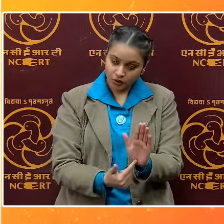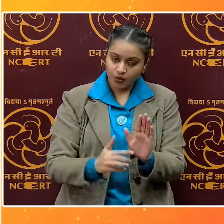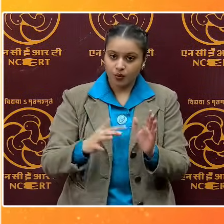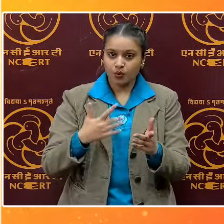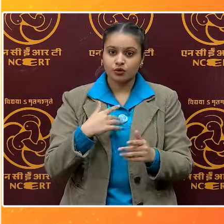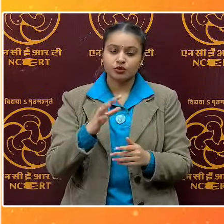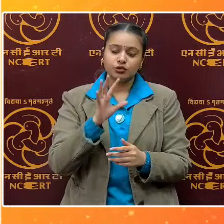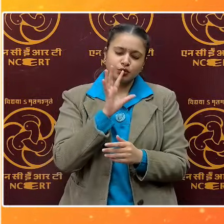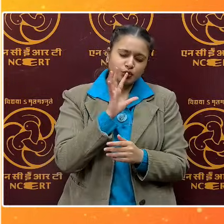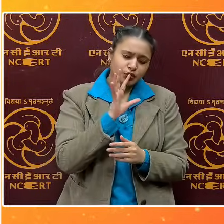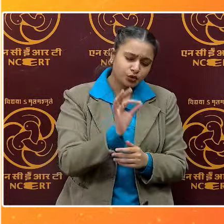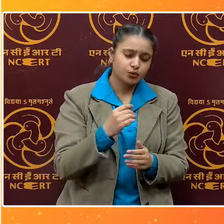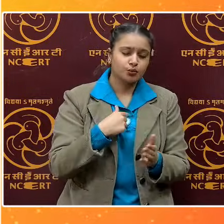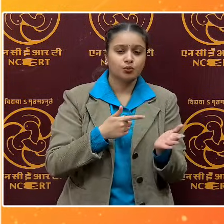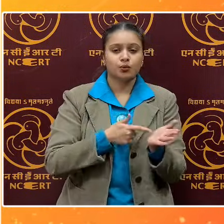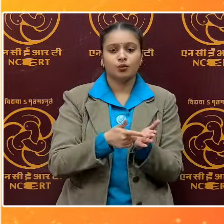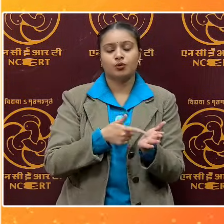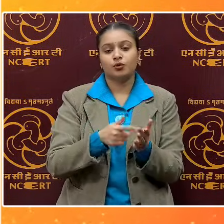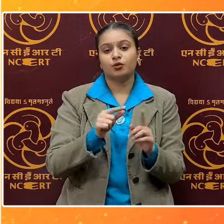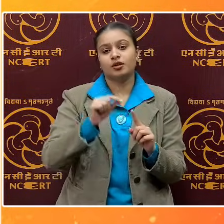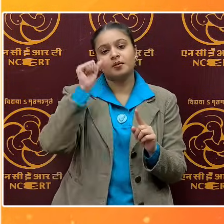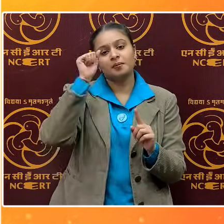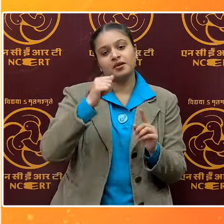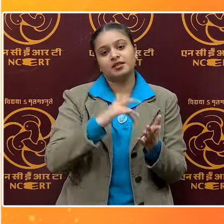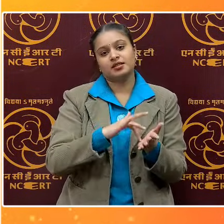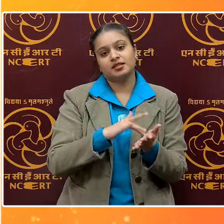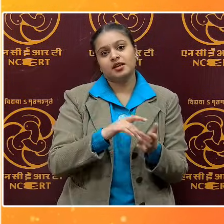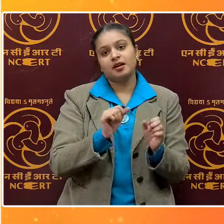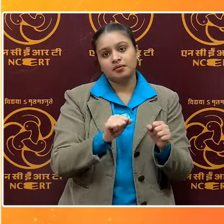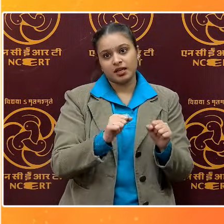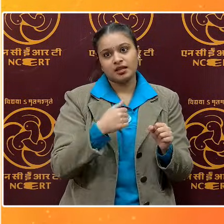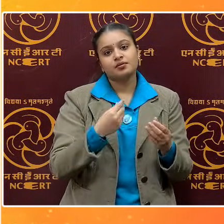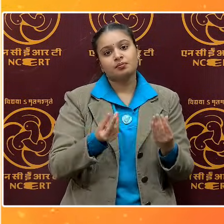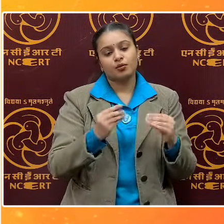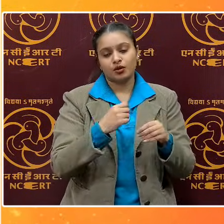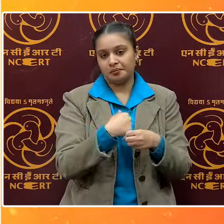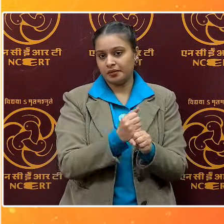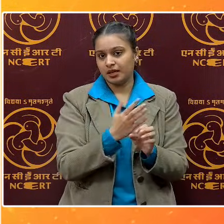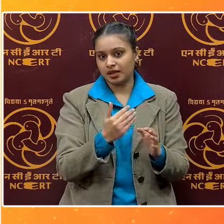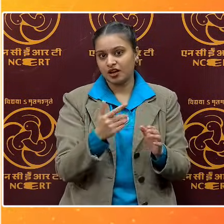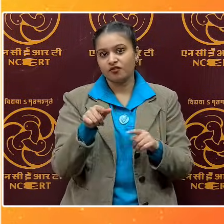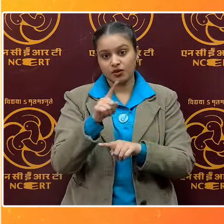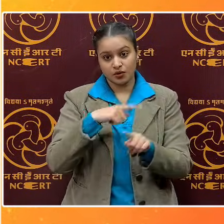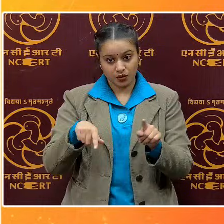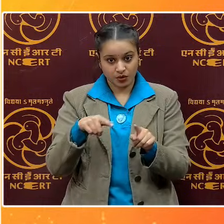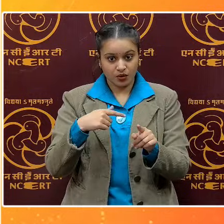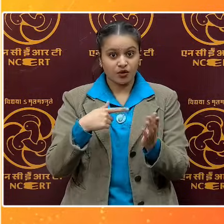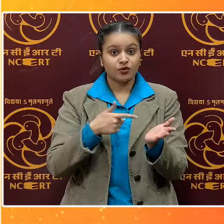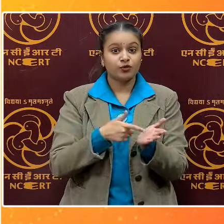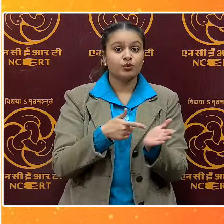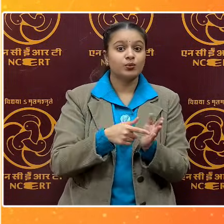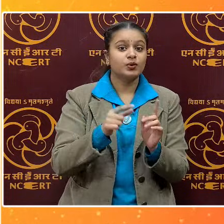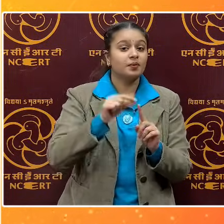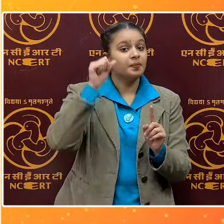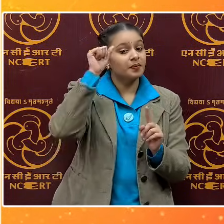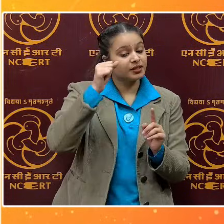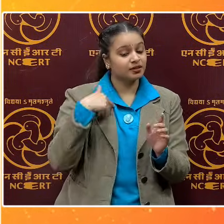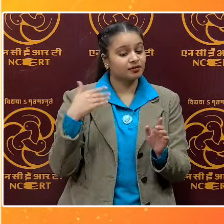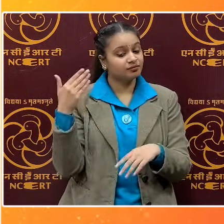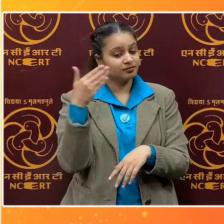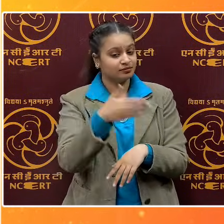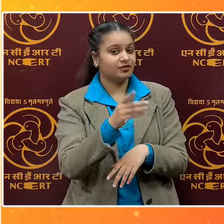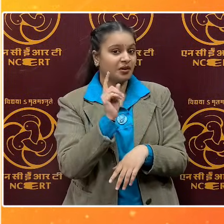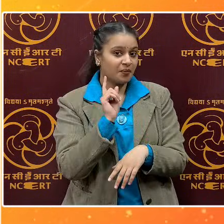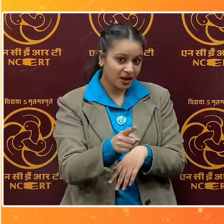the heart of rural Punjab. In rural areas, basically, they are made. I think we must go to rural Punjab and visit the